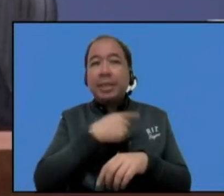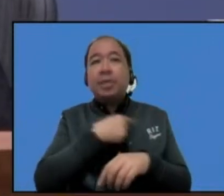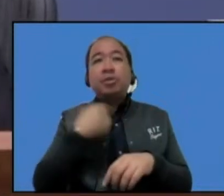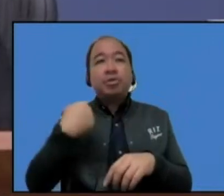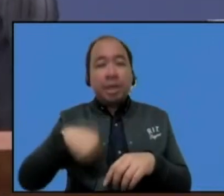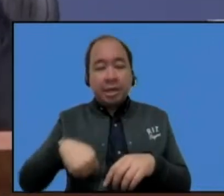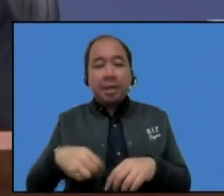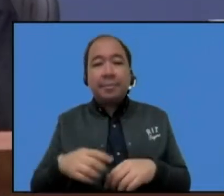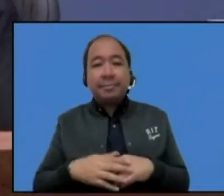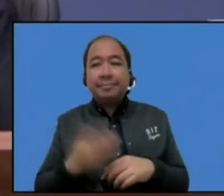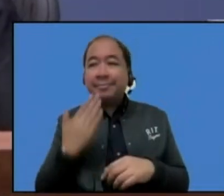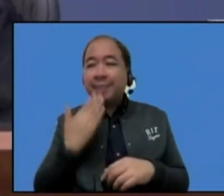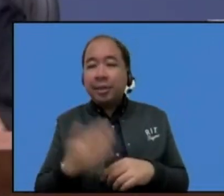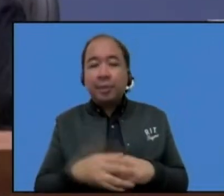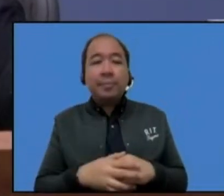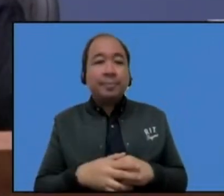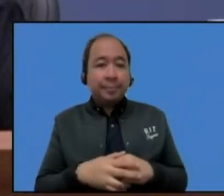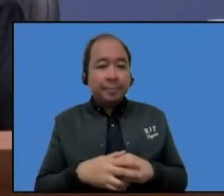thank you.